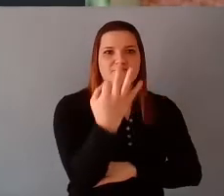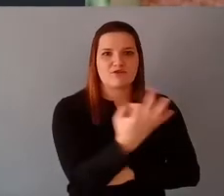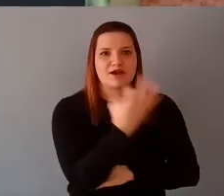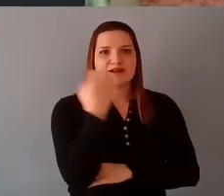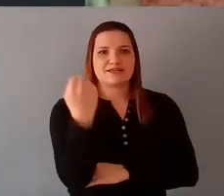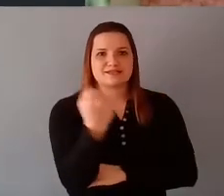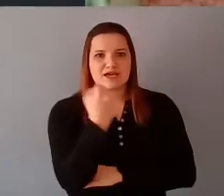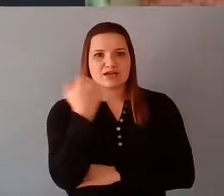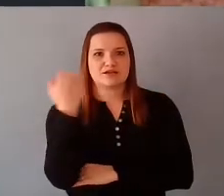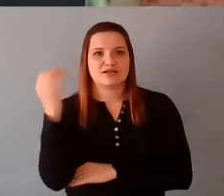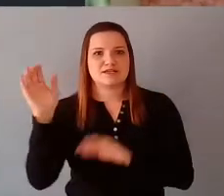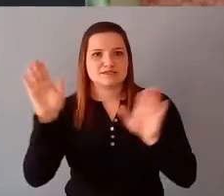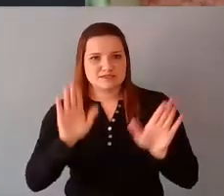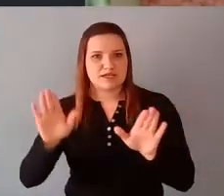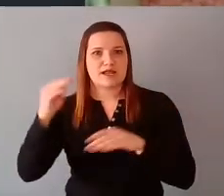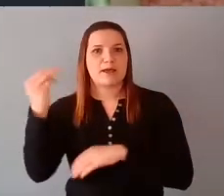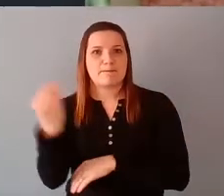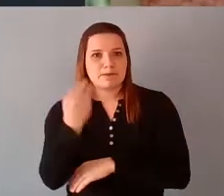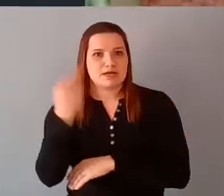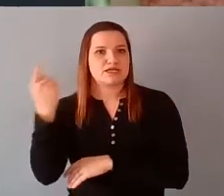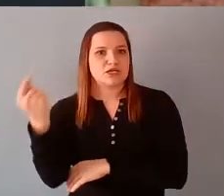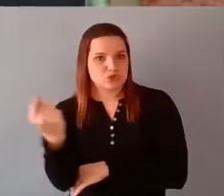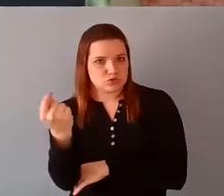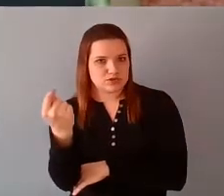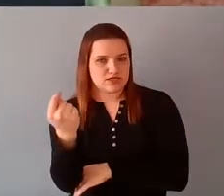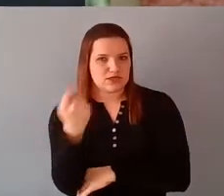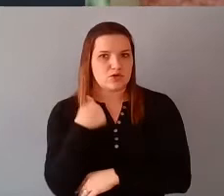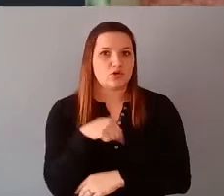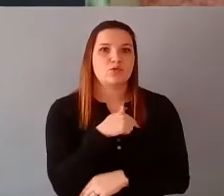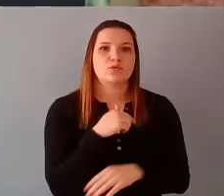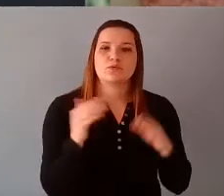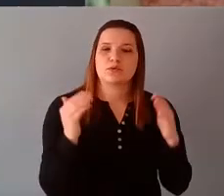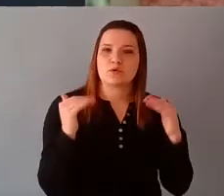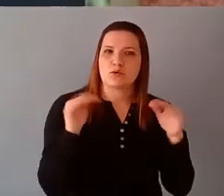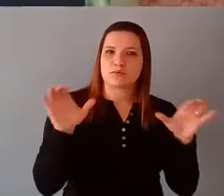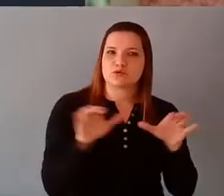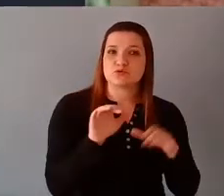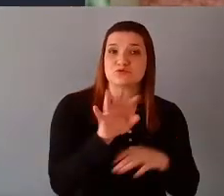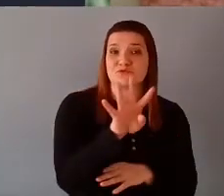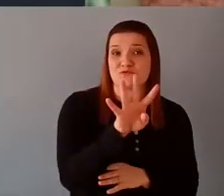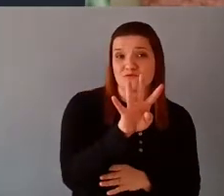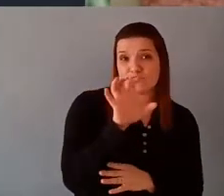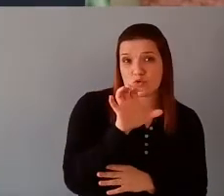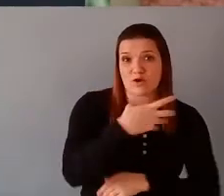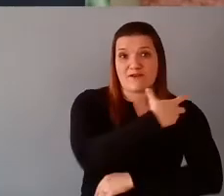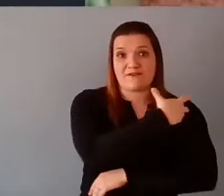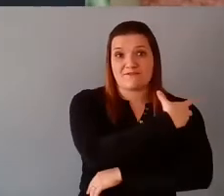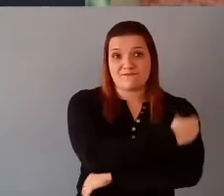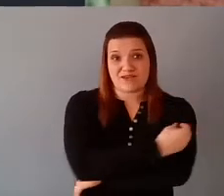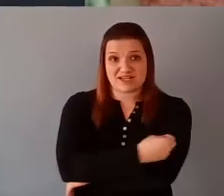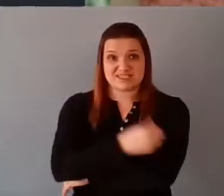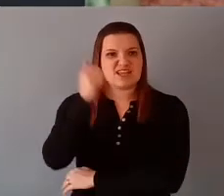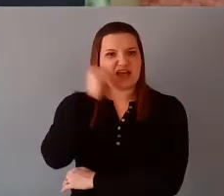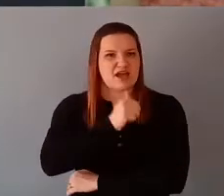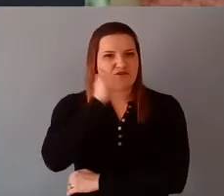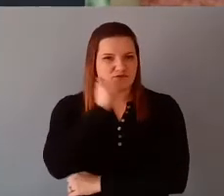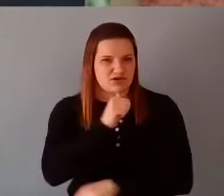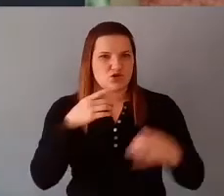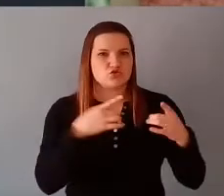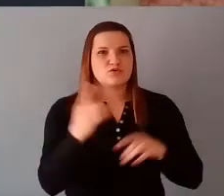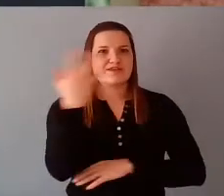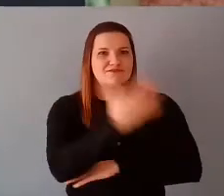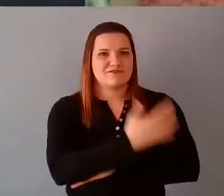Sunday, Monday, Tuesday. We hope to do 400 vaccinations a day over that 5 days.